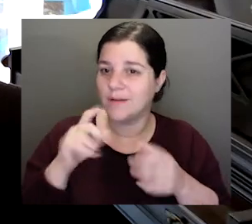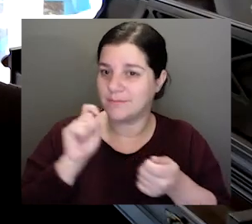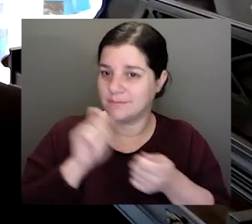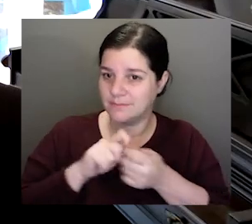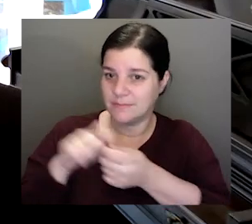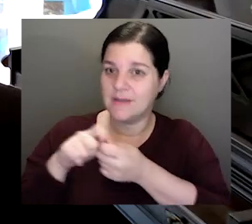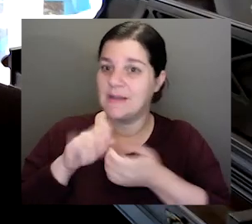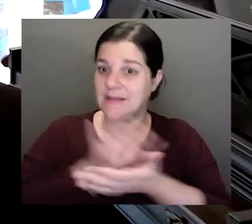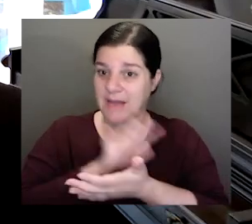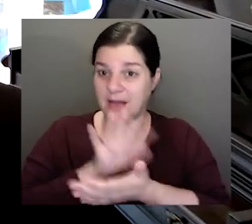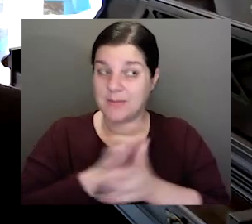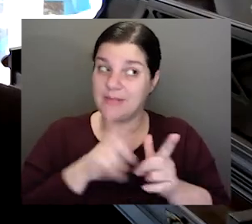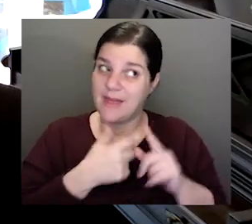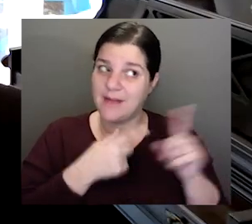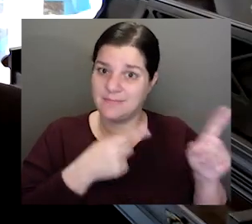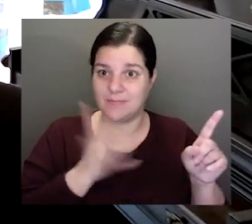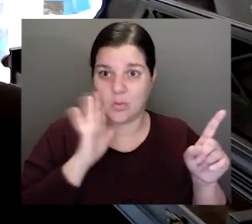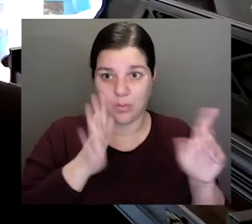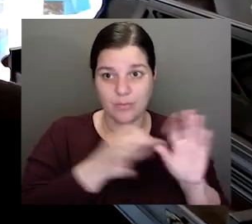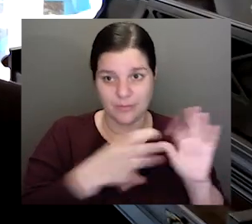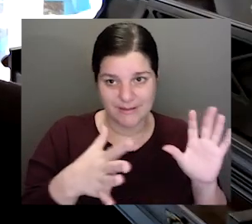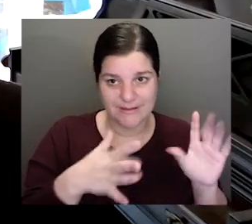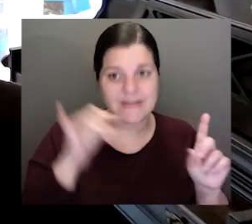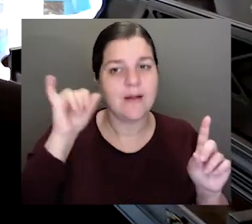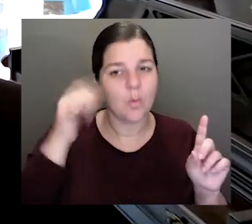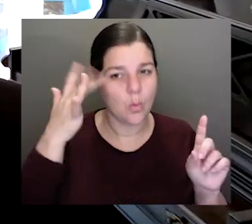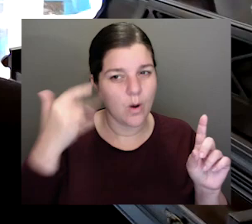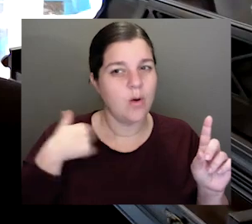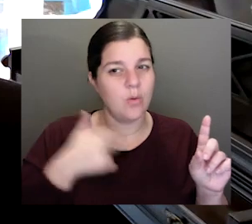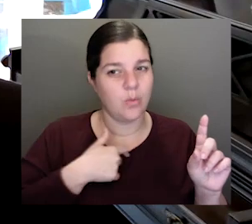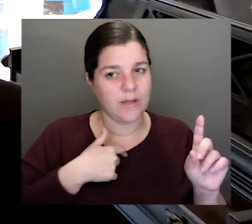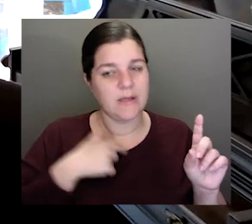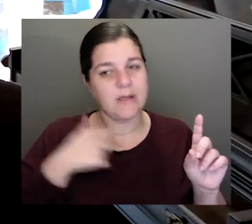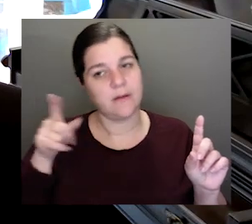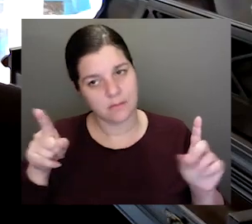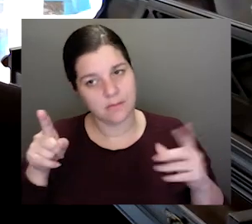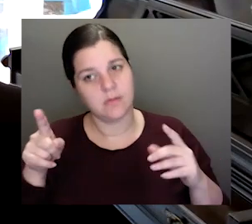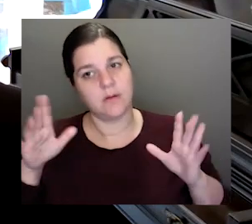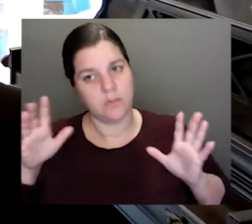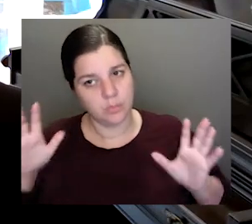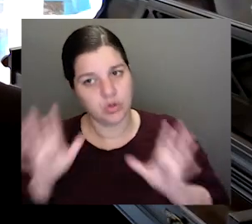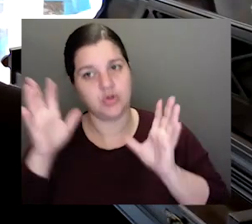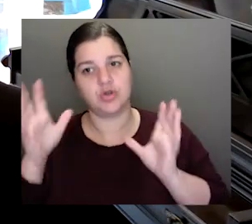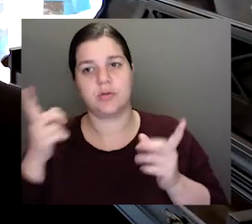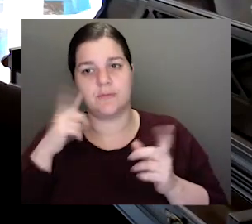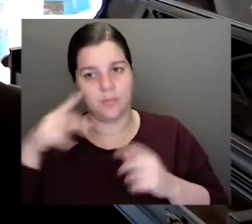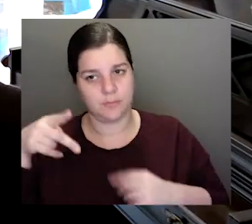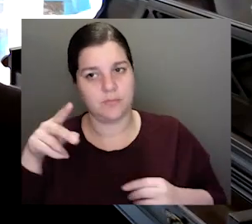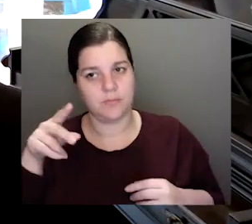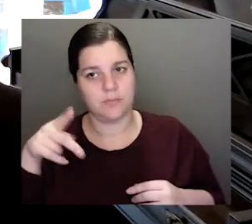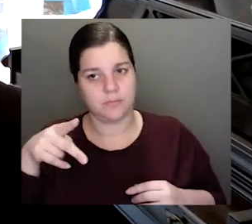be eligible to be released. Hence why we in the PSAs push the